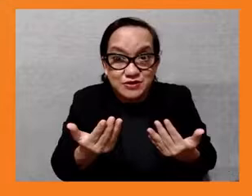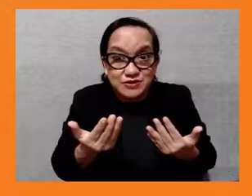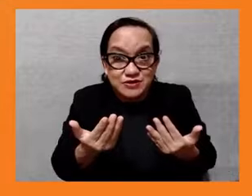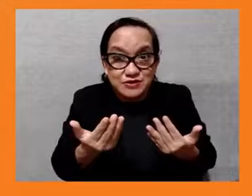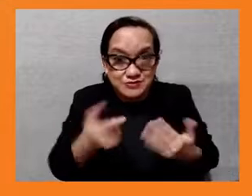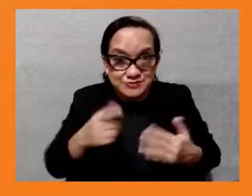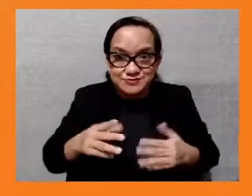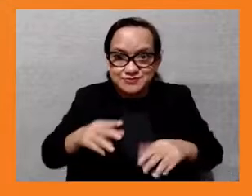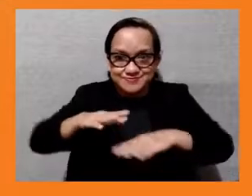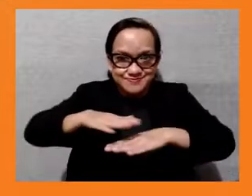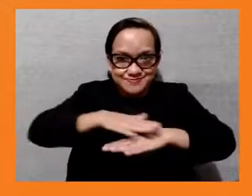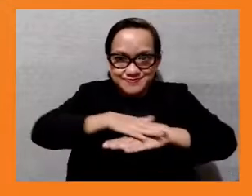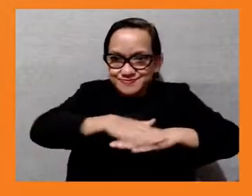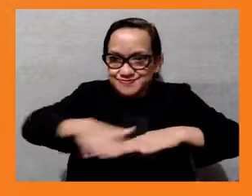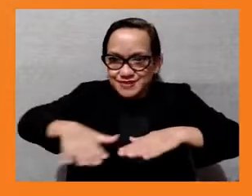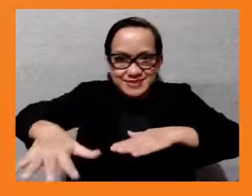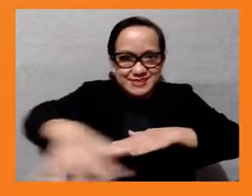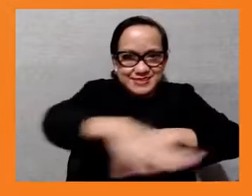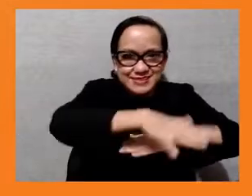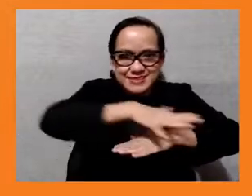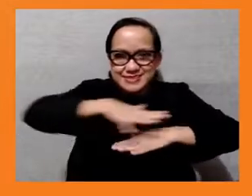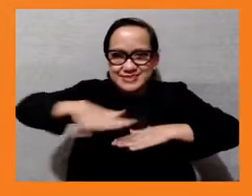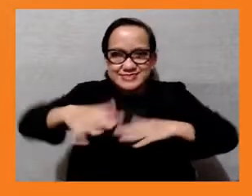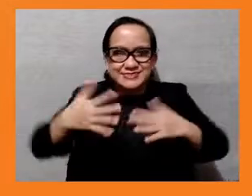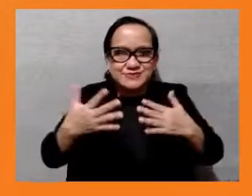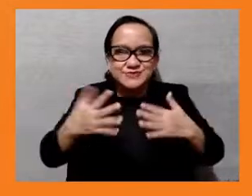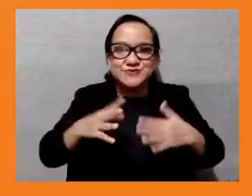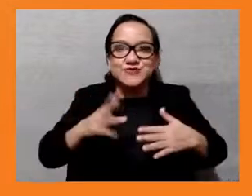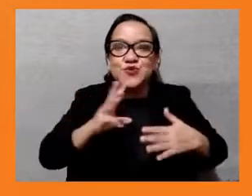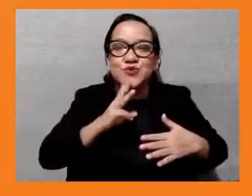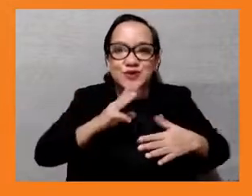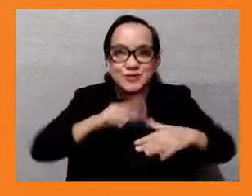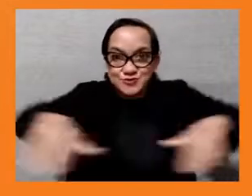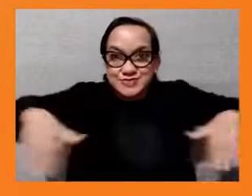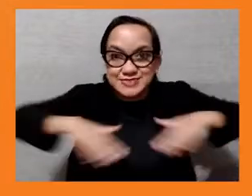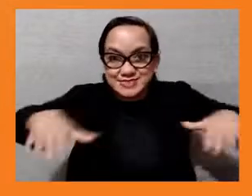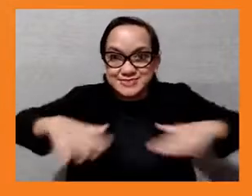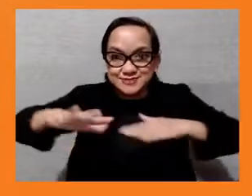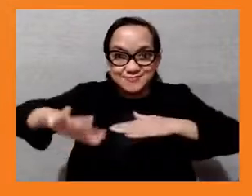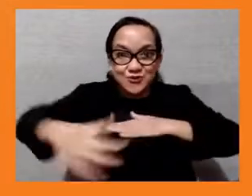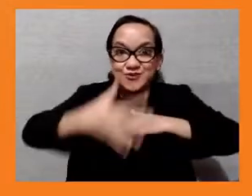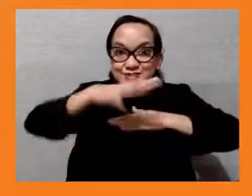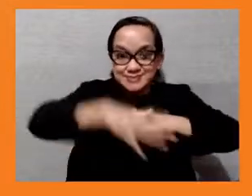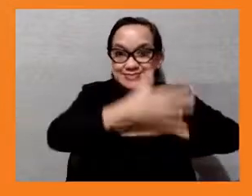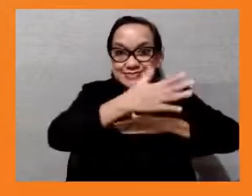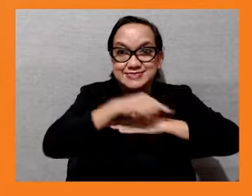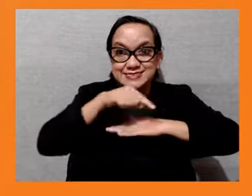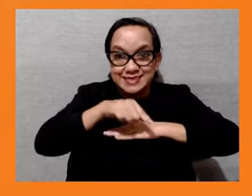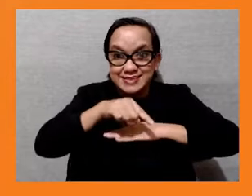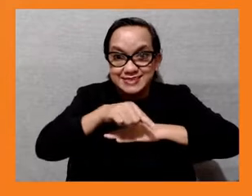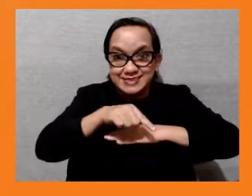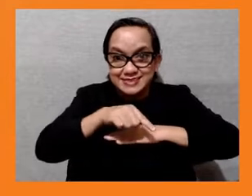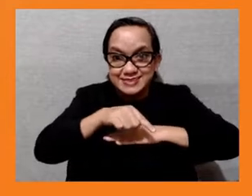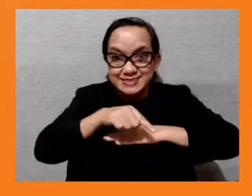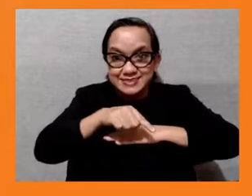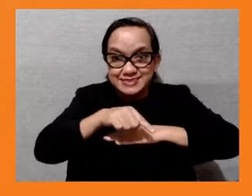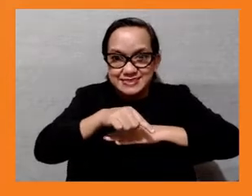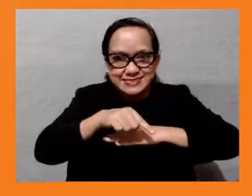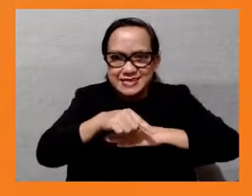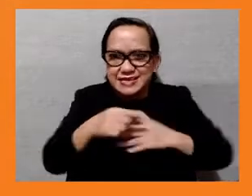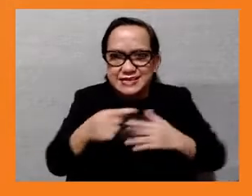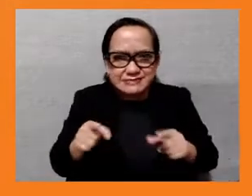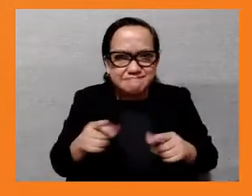materials. That's something that the IED's evaluation pointed out the need for. We're going to prepare and consult on those. Plus,